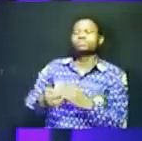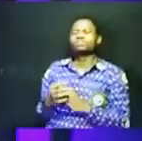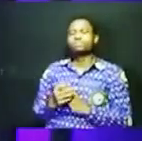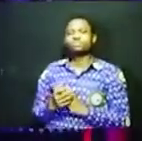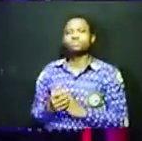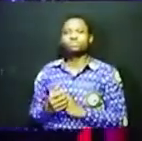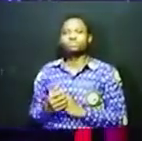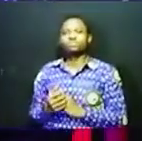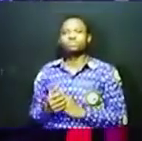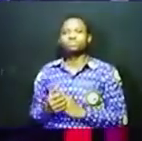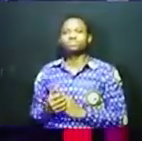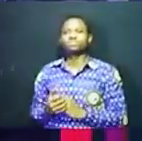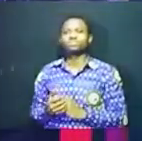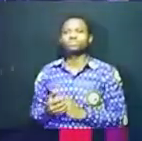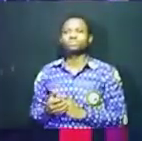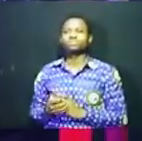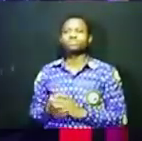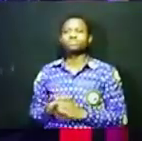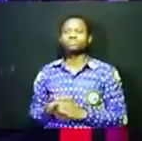But